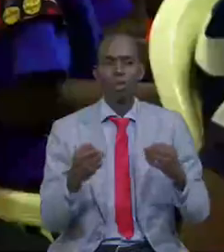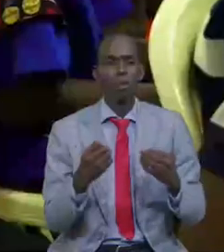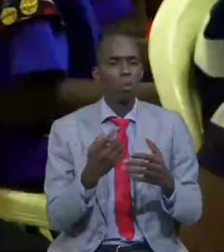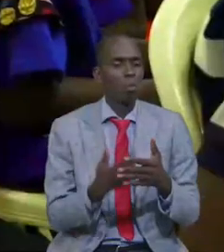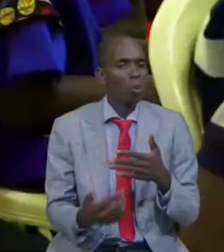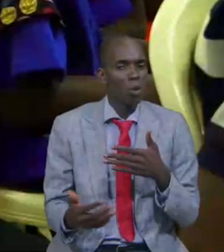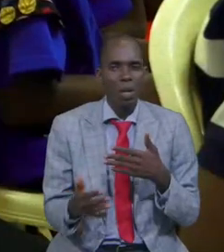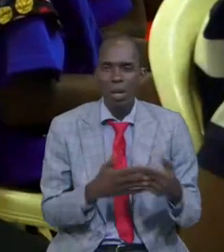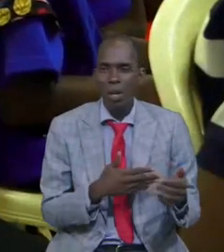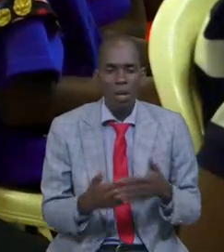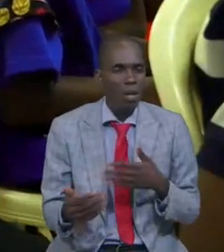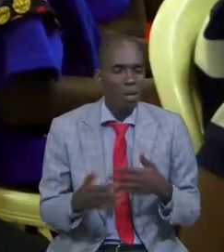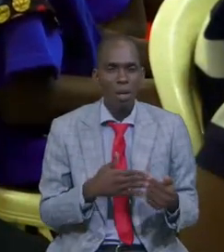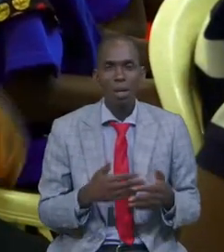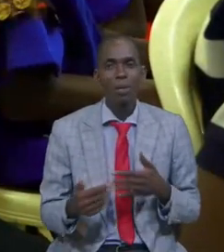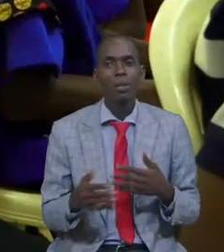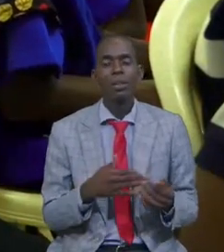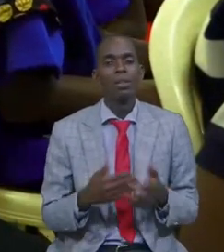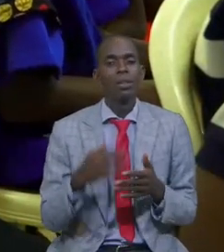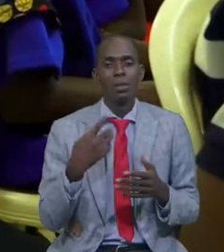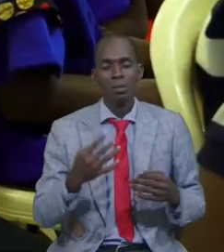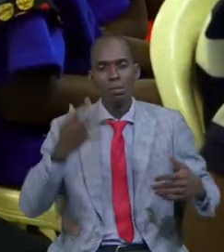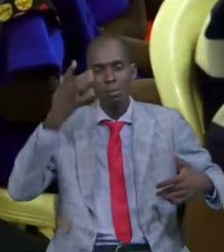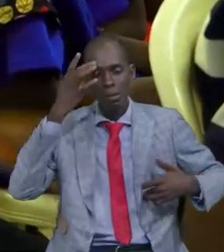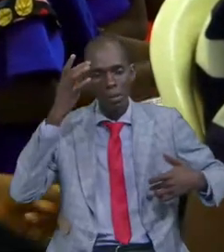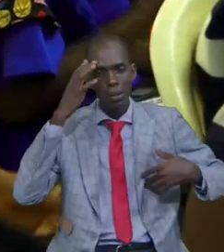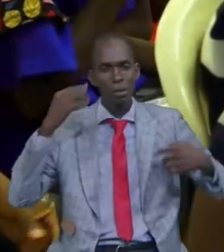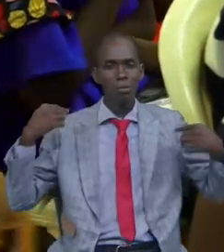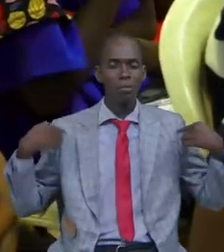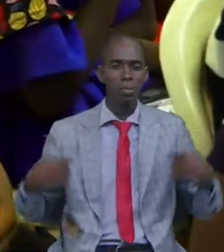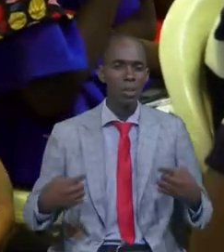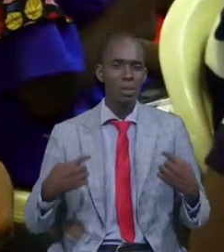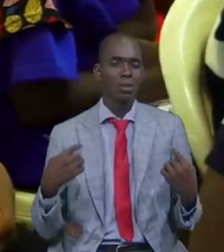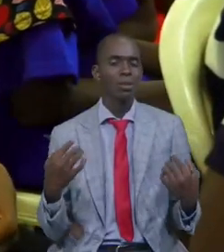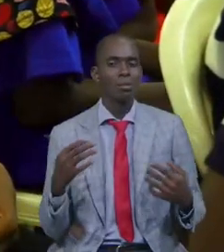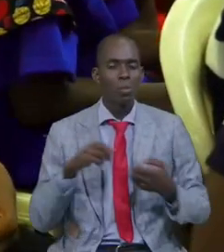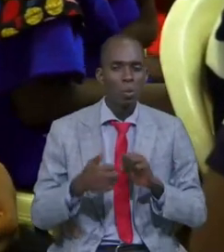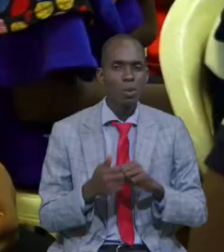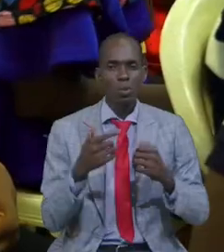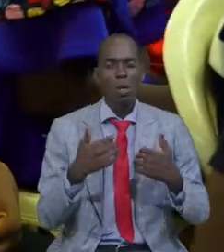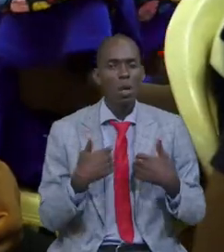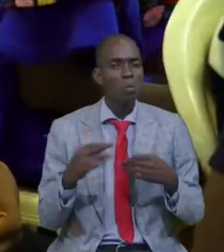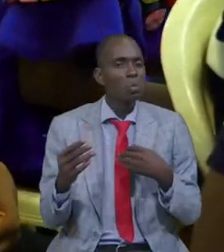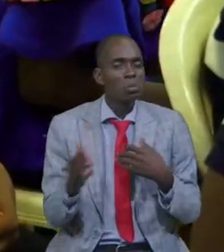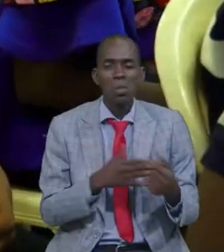Whatever the infirmity and the affliction and the sickness you have, and no matter how long it had been